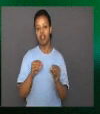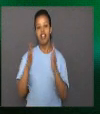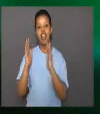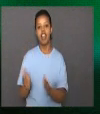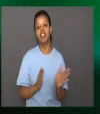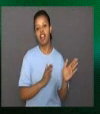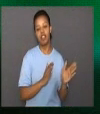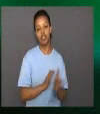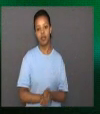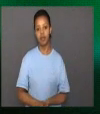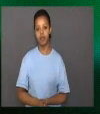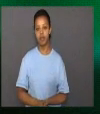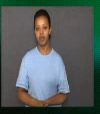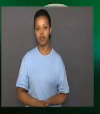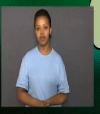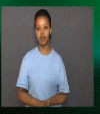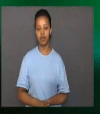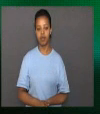Students, let's get ready.